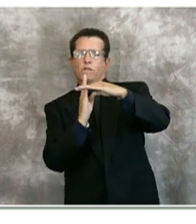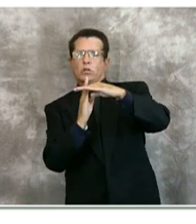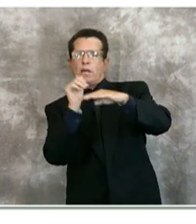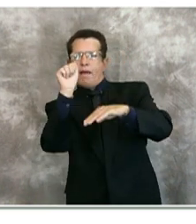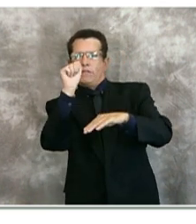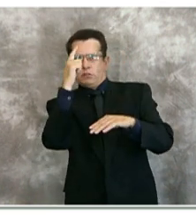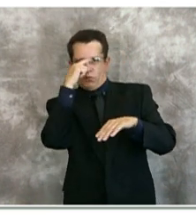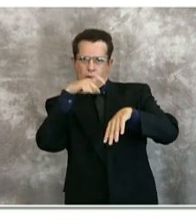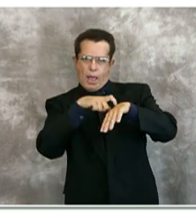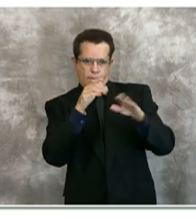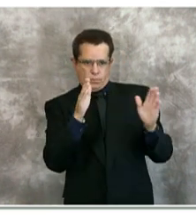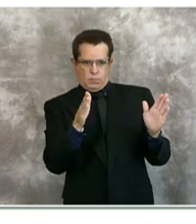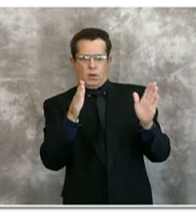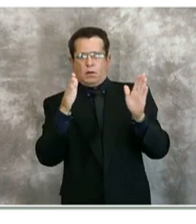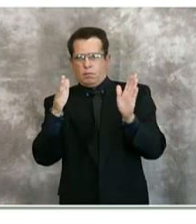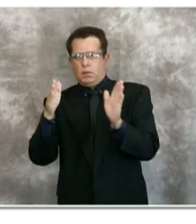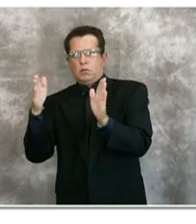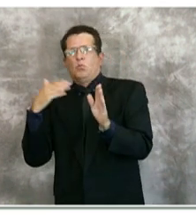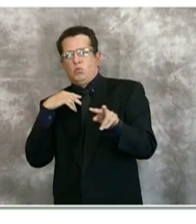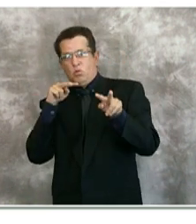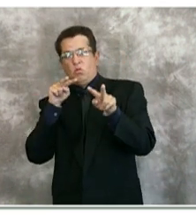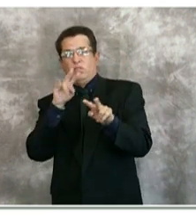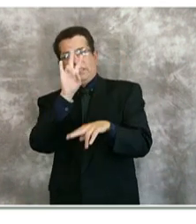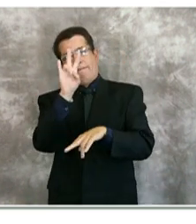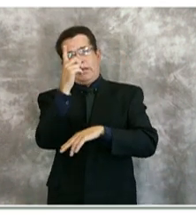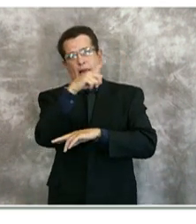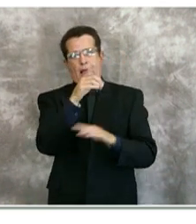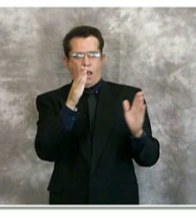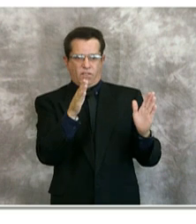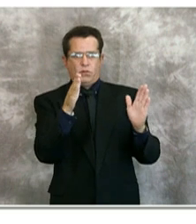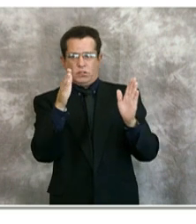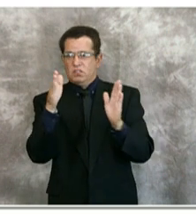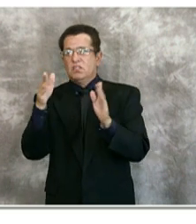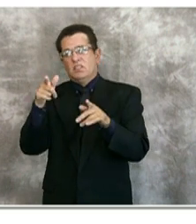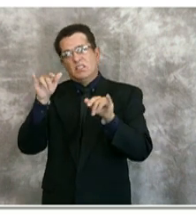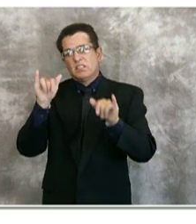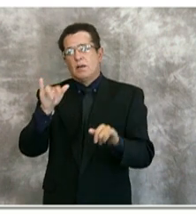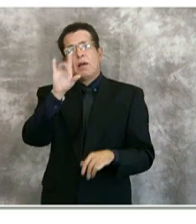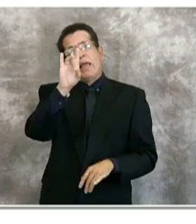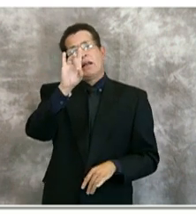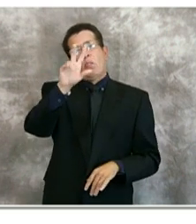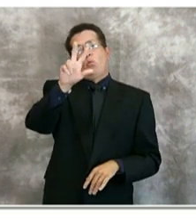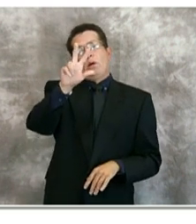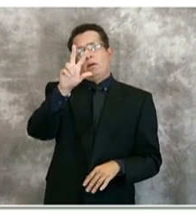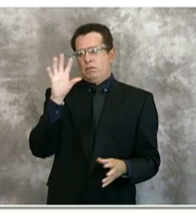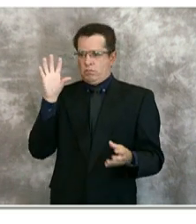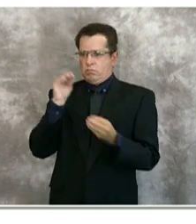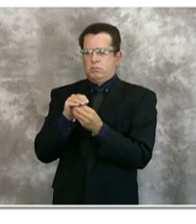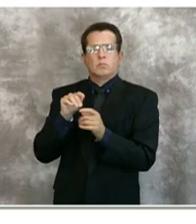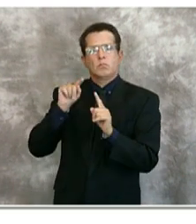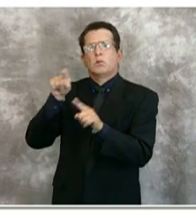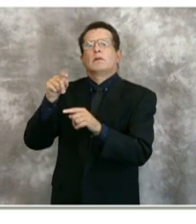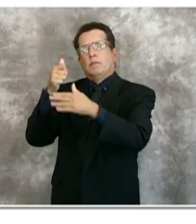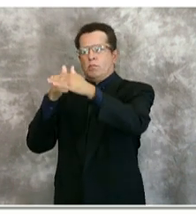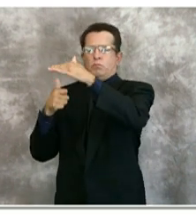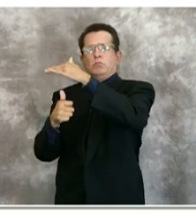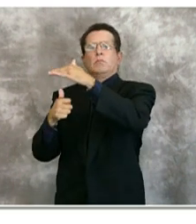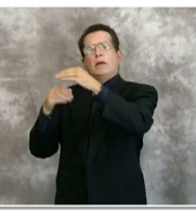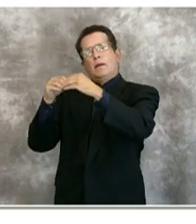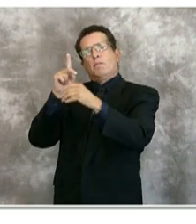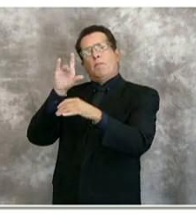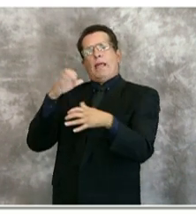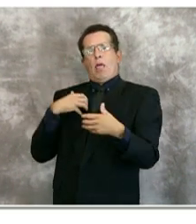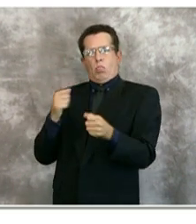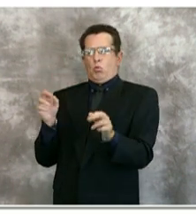a little bit towards that trends over time. So 83, you still see the cumulative number of individuals in public health rooms. And then we've